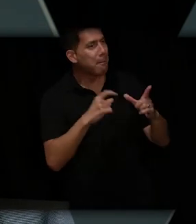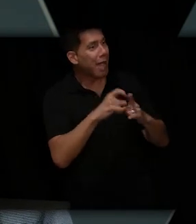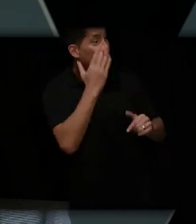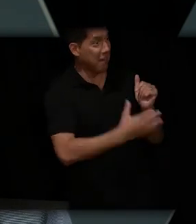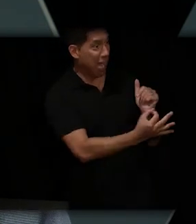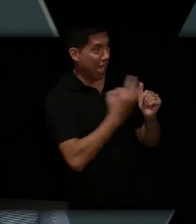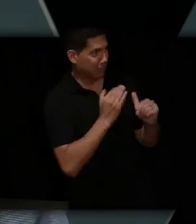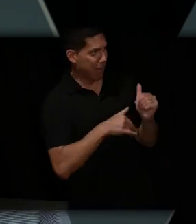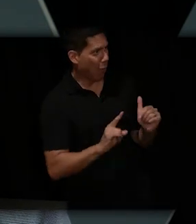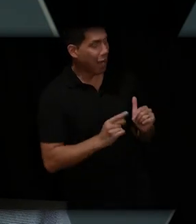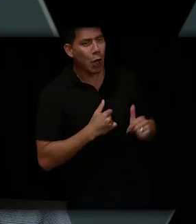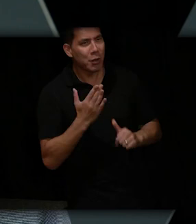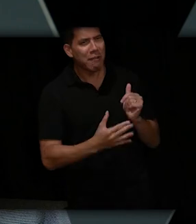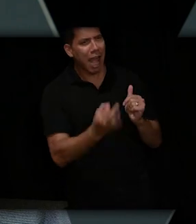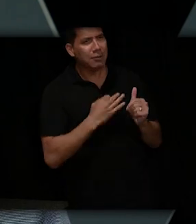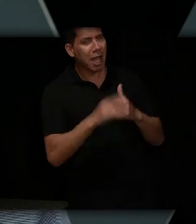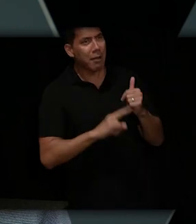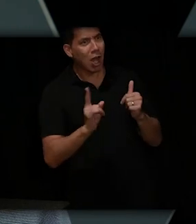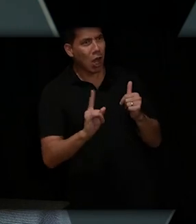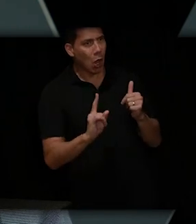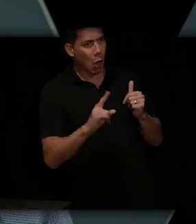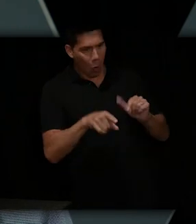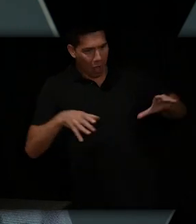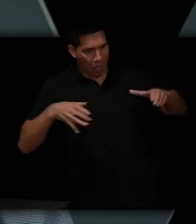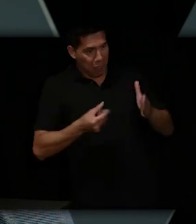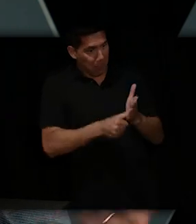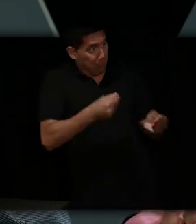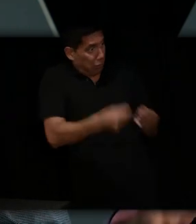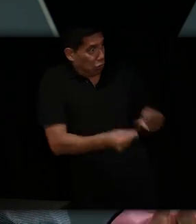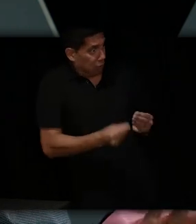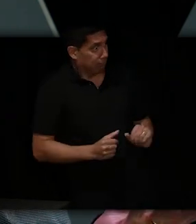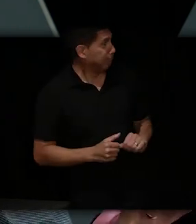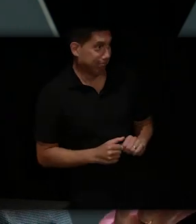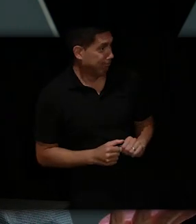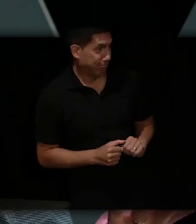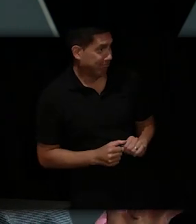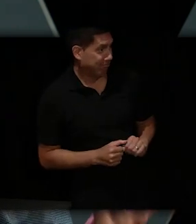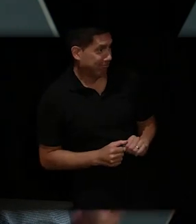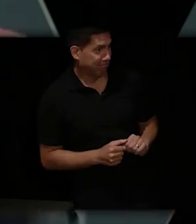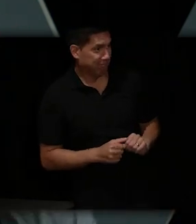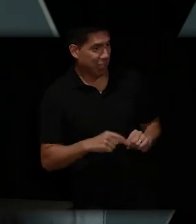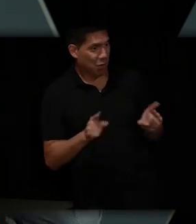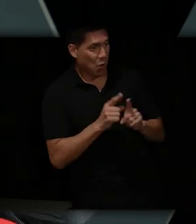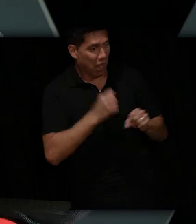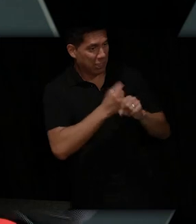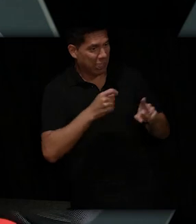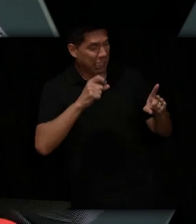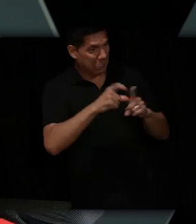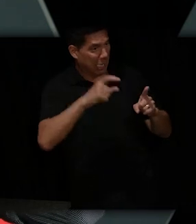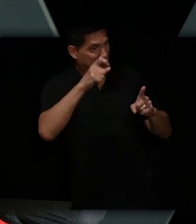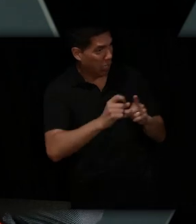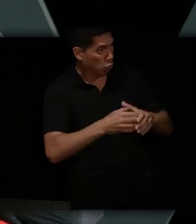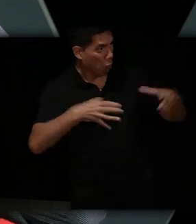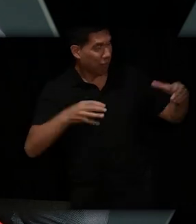going to ask me about the Congressional Budget Office's assessment or estimate of the fourth quarter GDP growth." And there's this great picture that